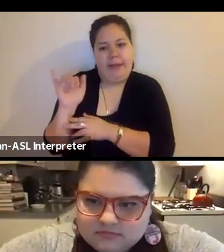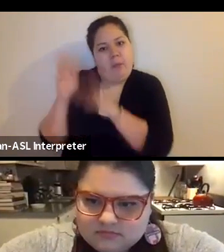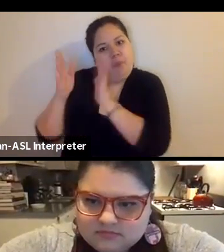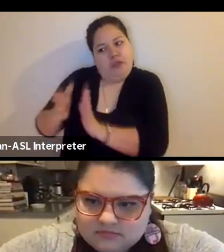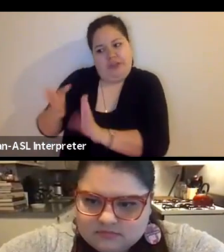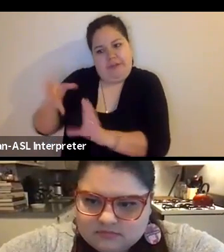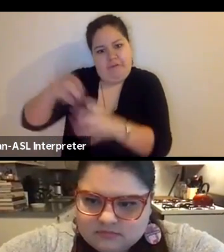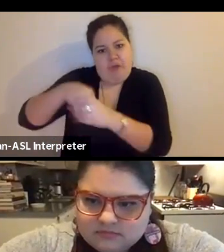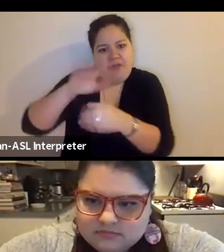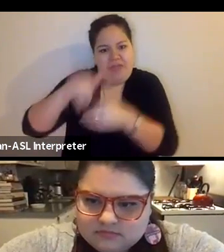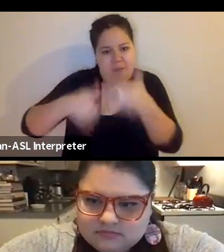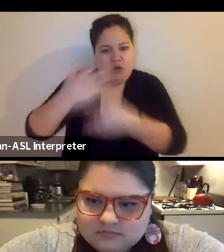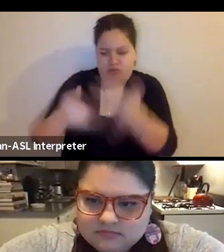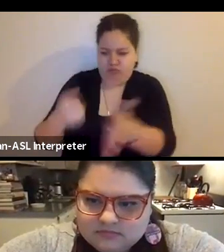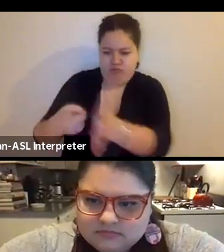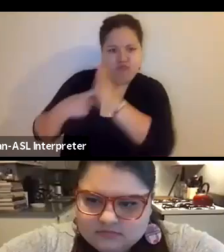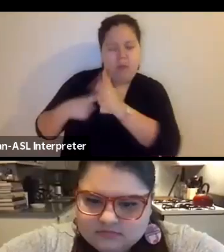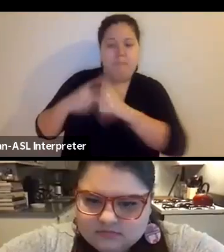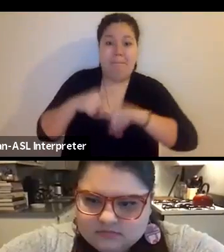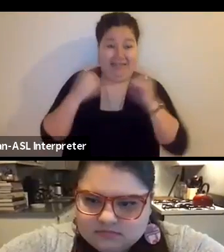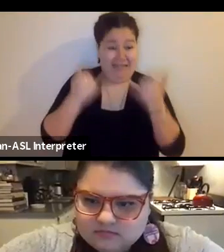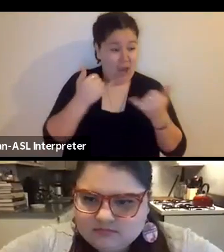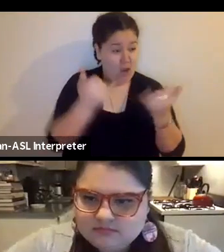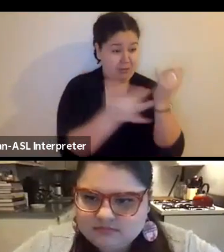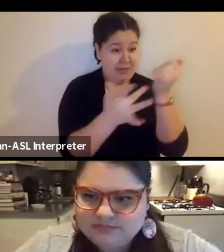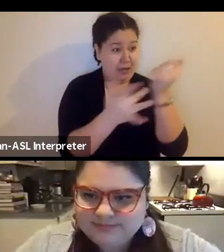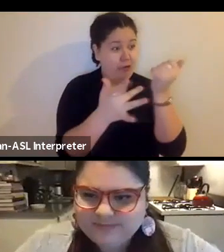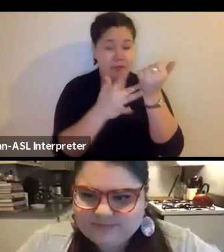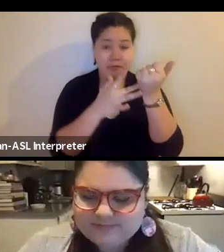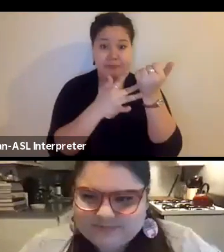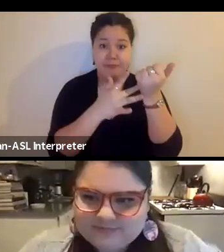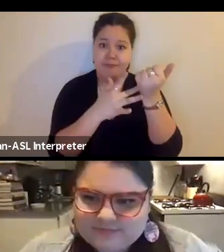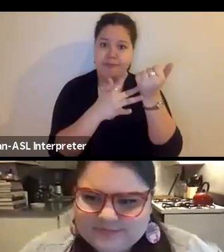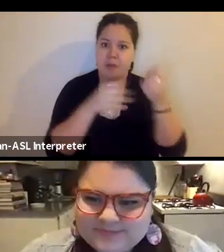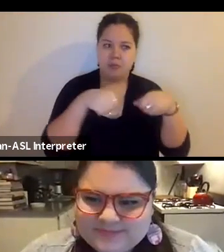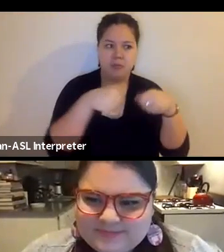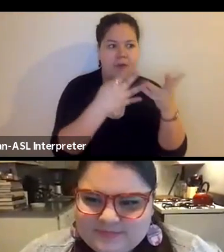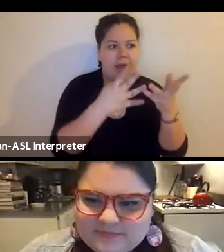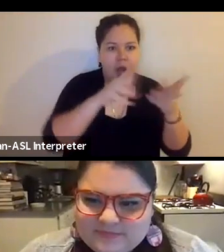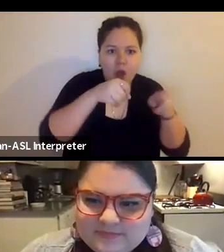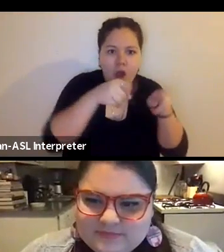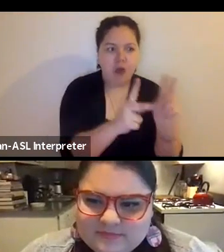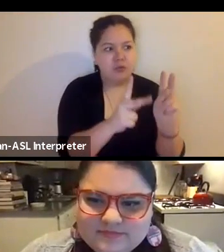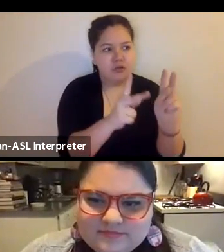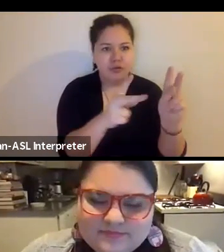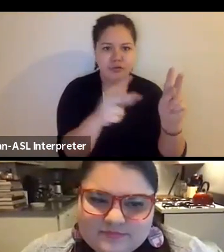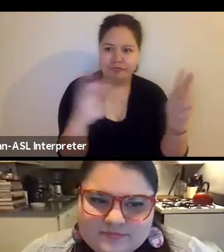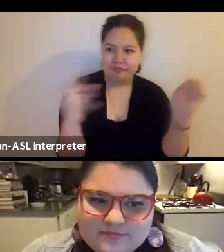process. But now that we have technology, it's not. But as we discussed with that Zoom